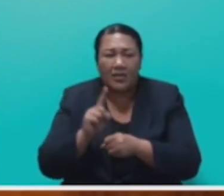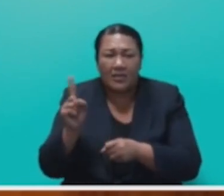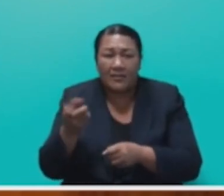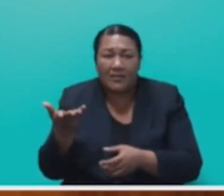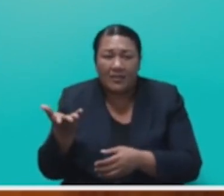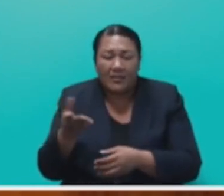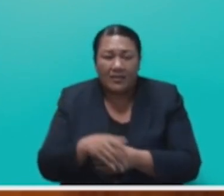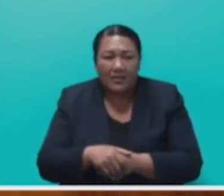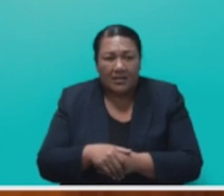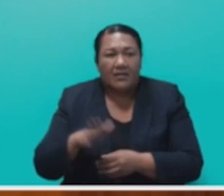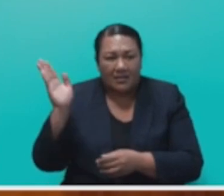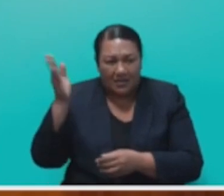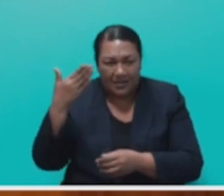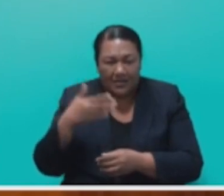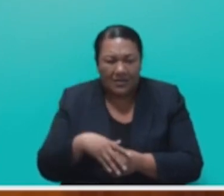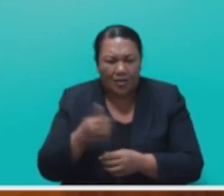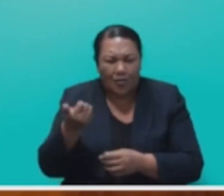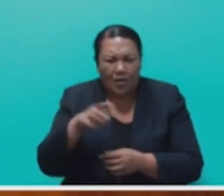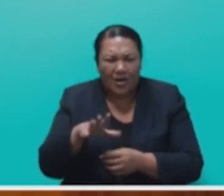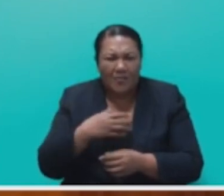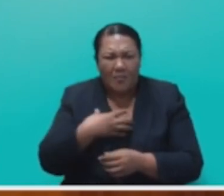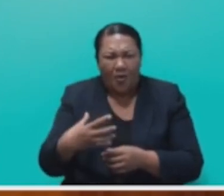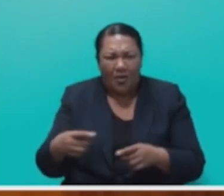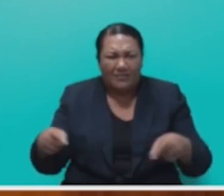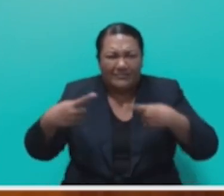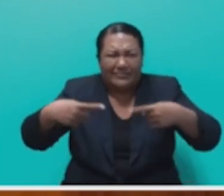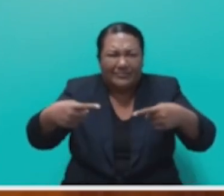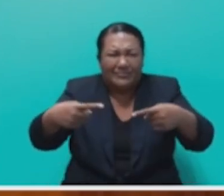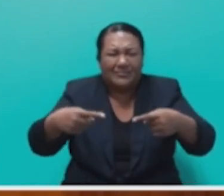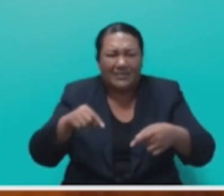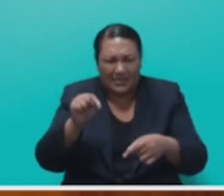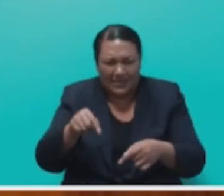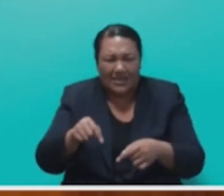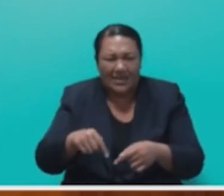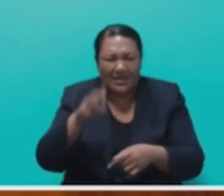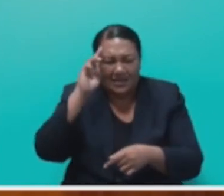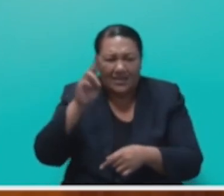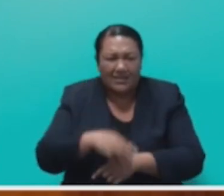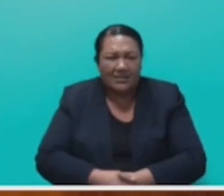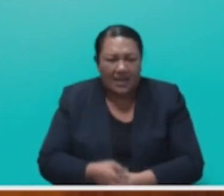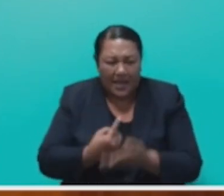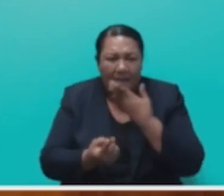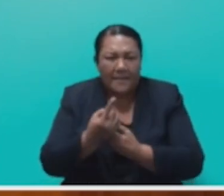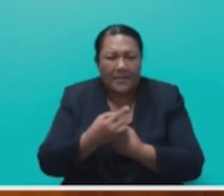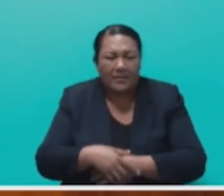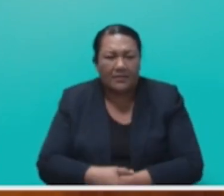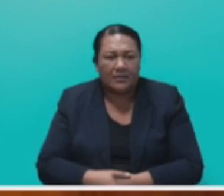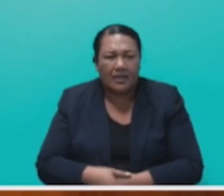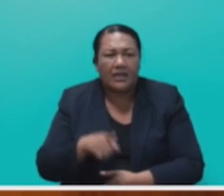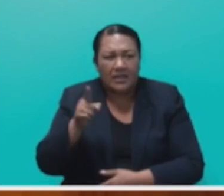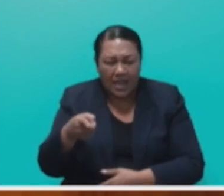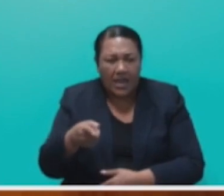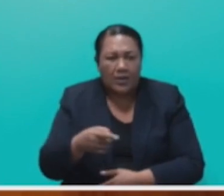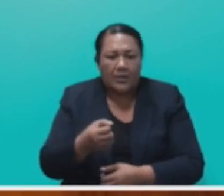particular outlets are bringing up something that was tabled and is causing much debate in the nation. We're going to debate it today, sir. And I'm sure it will lead to robust